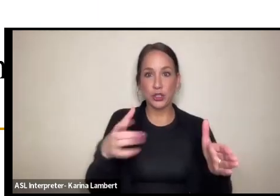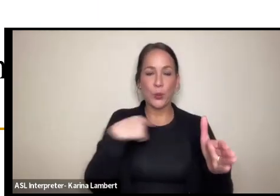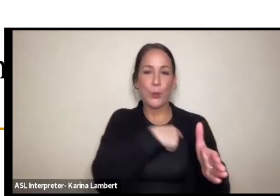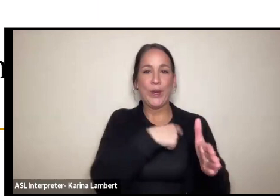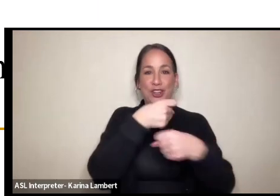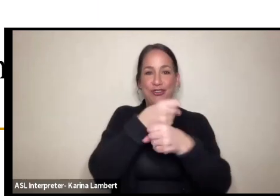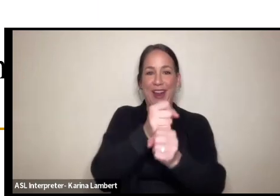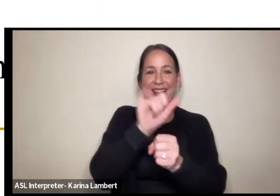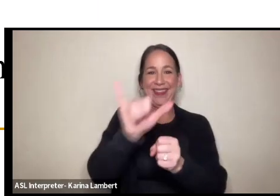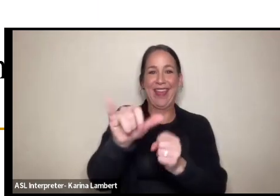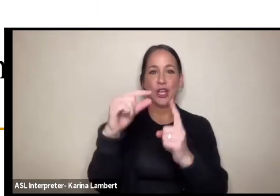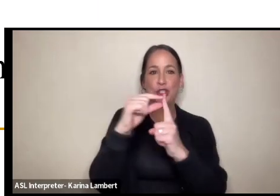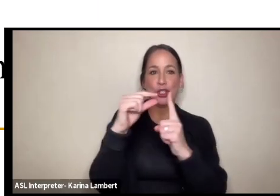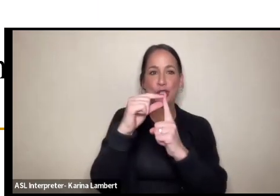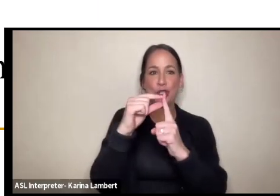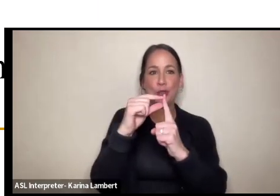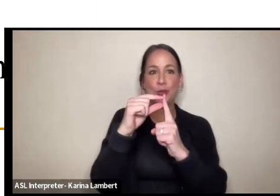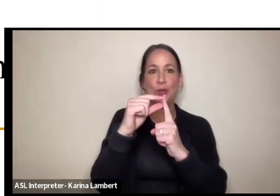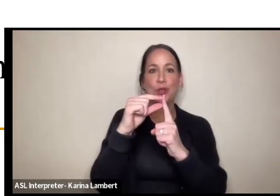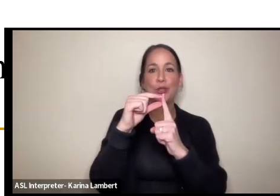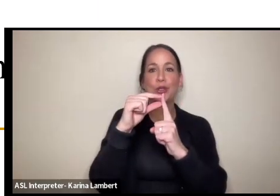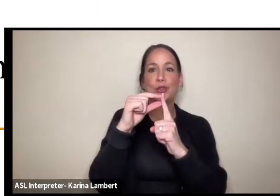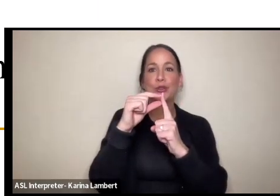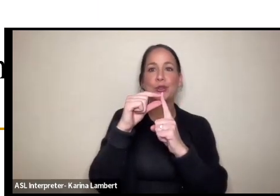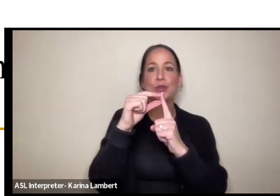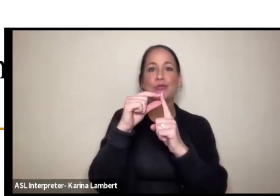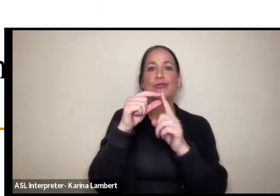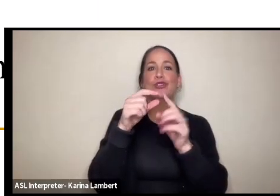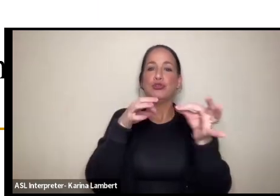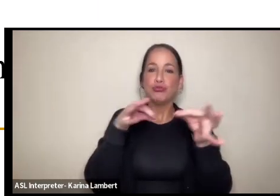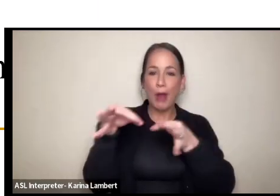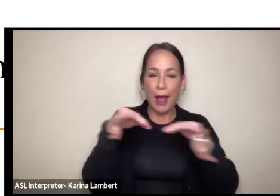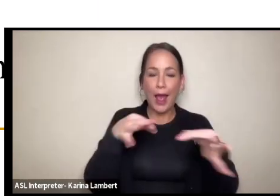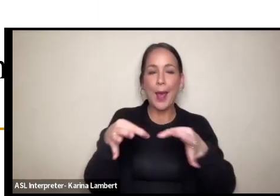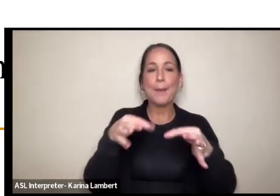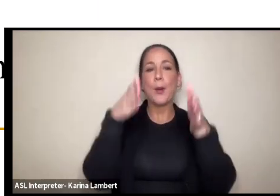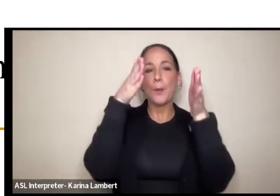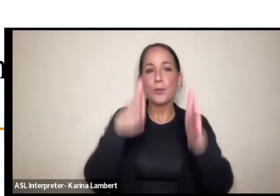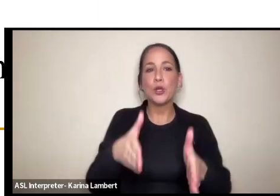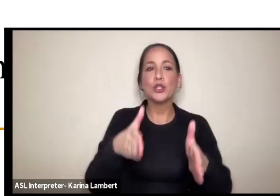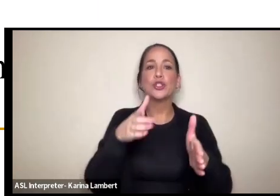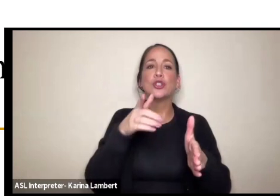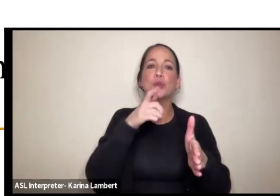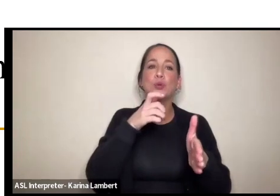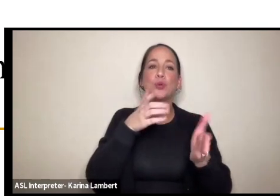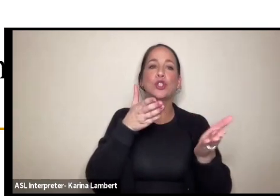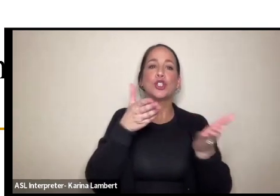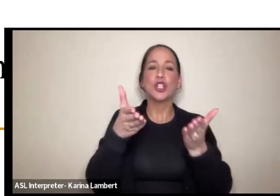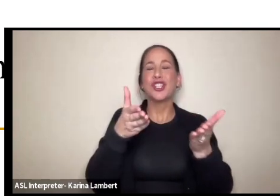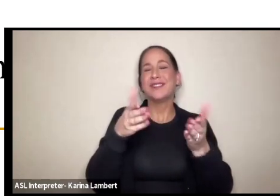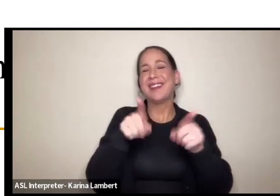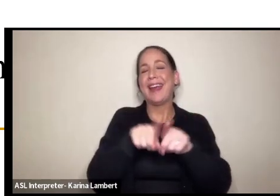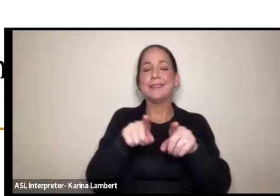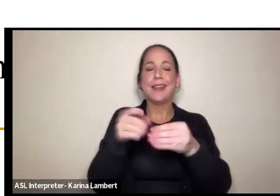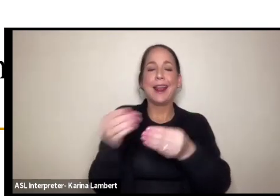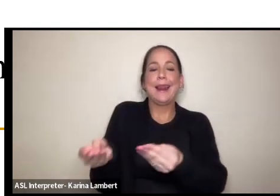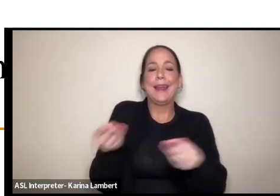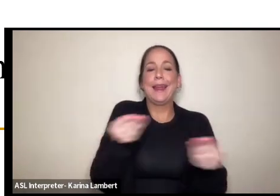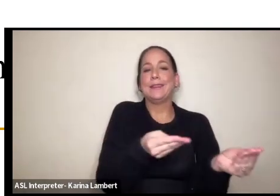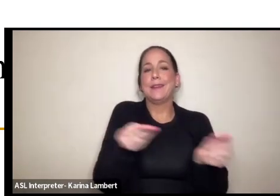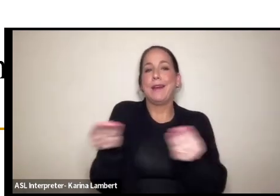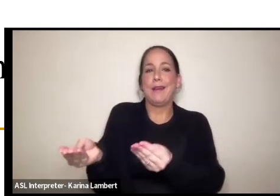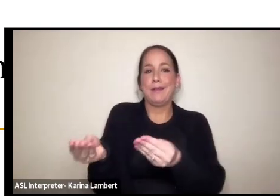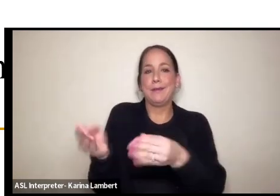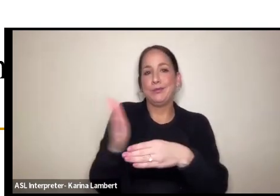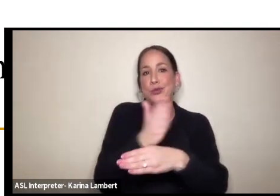that describes a person that serves as or acts as the liaison between the